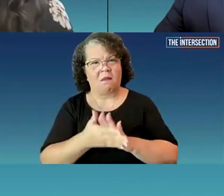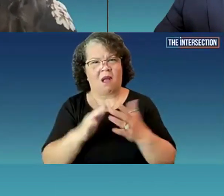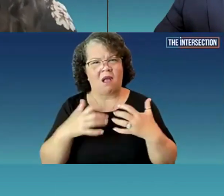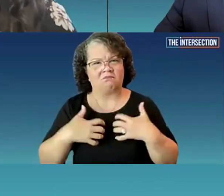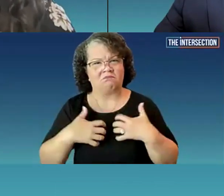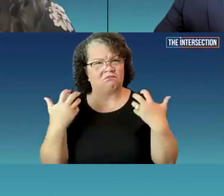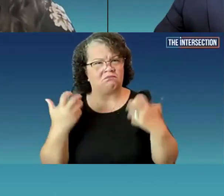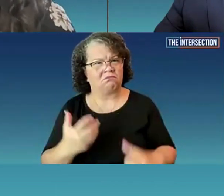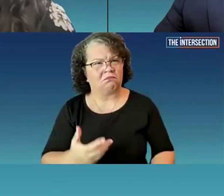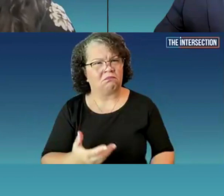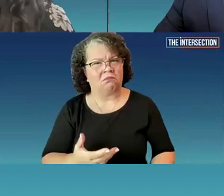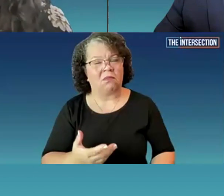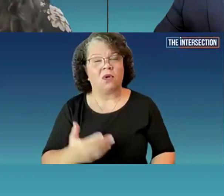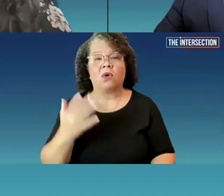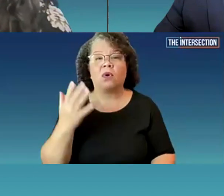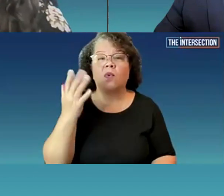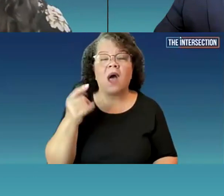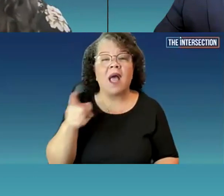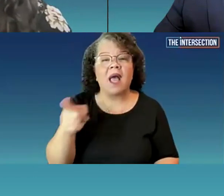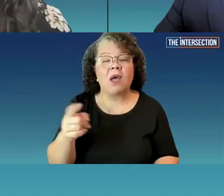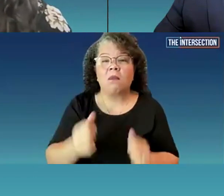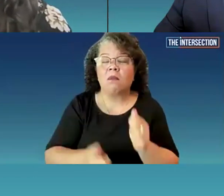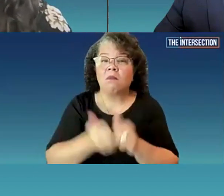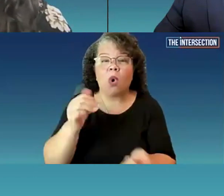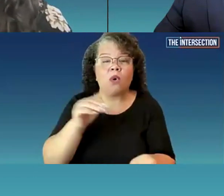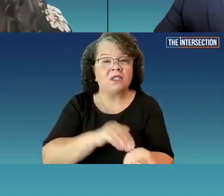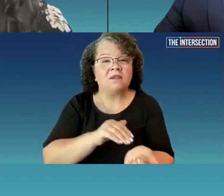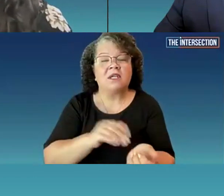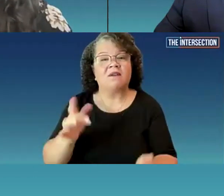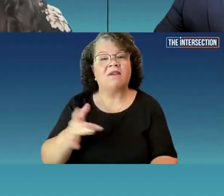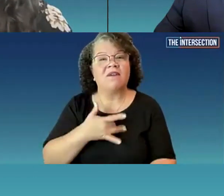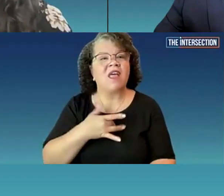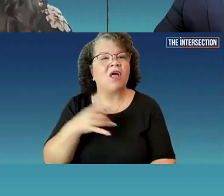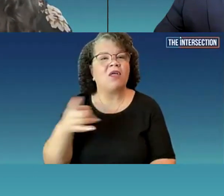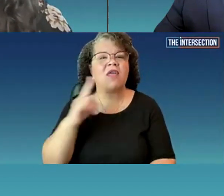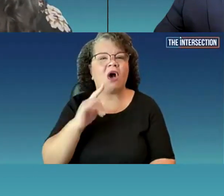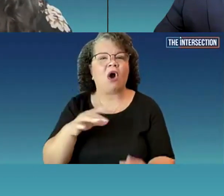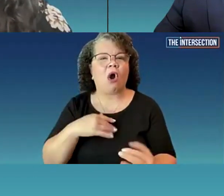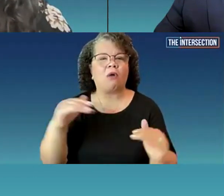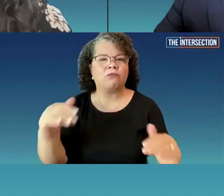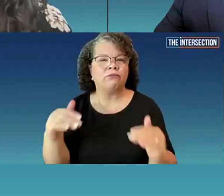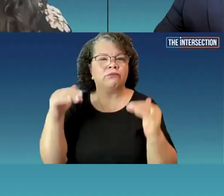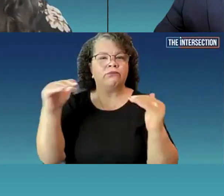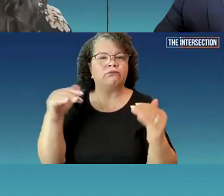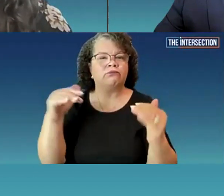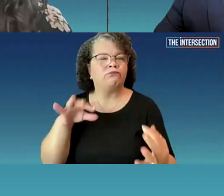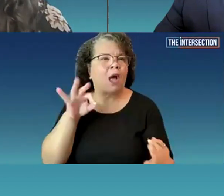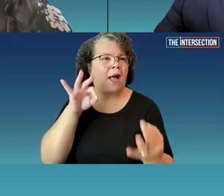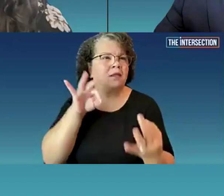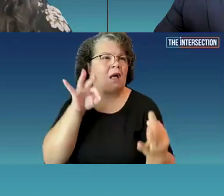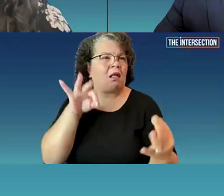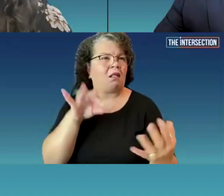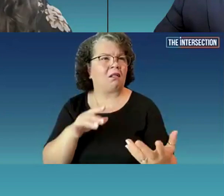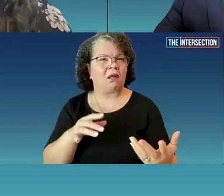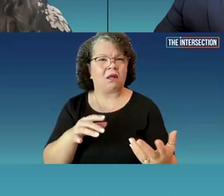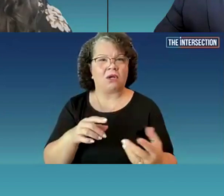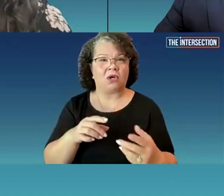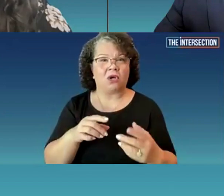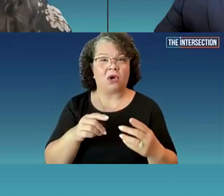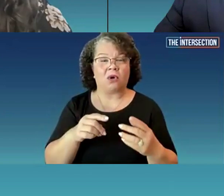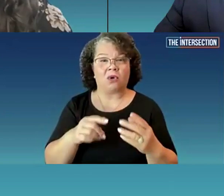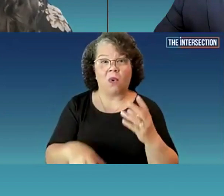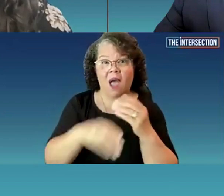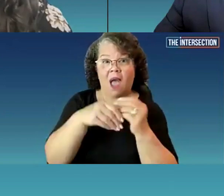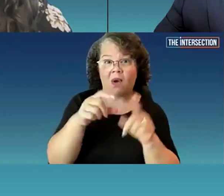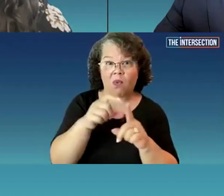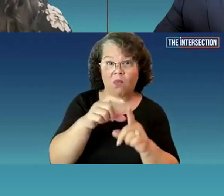physicians still feel like they're inherently idealists. And so you throw around racism, they're there, oh,